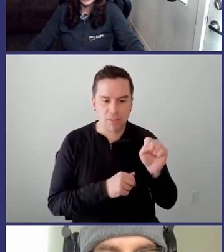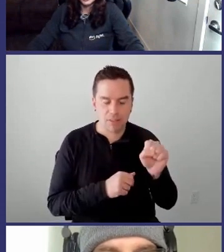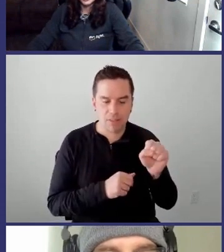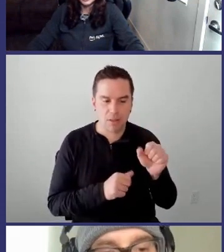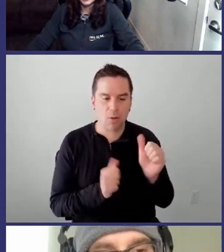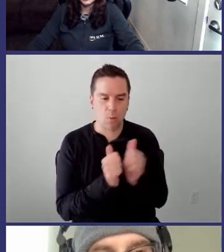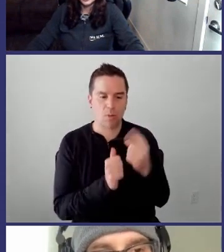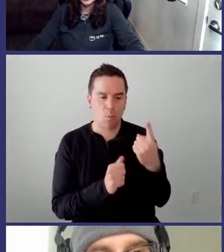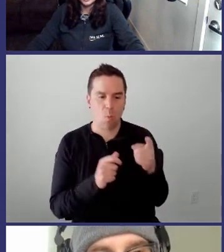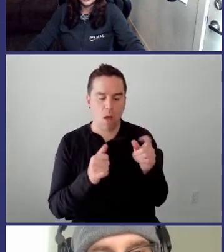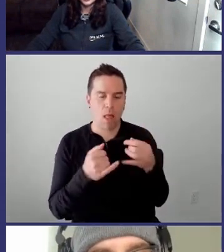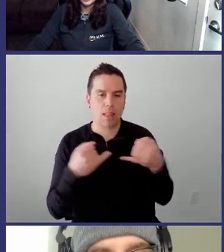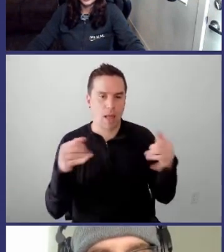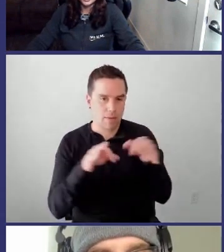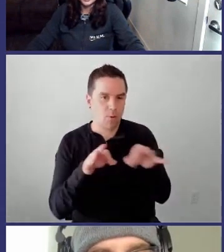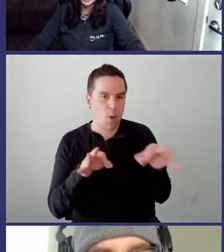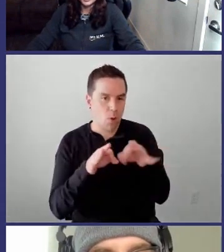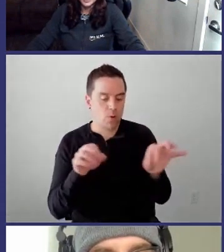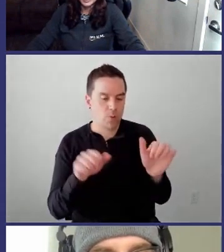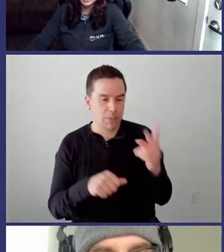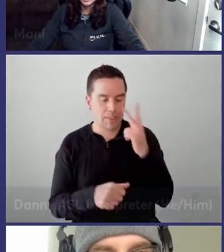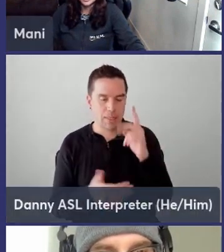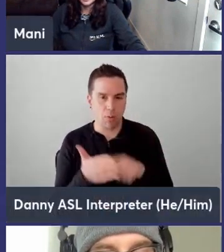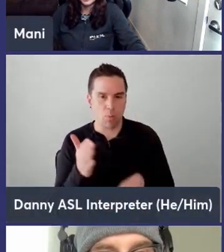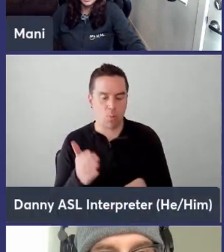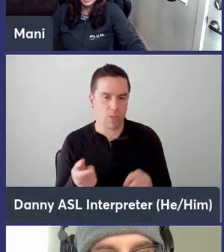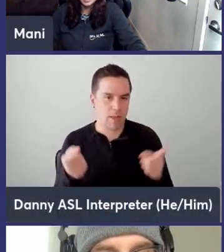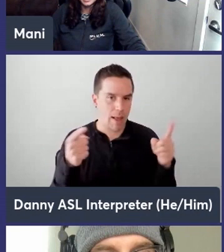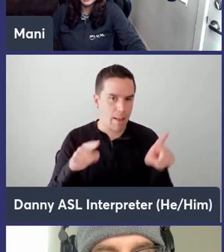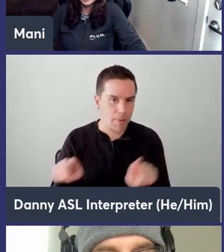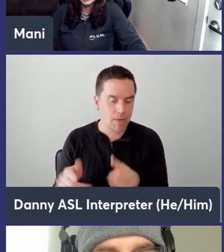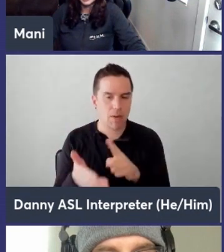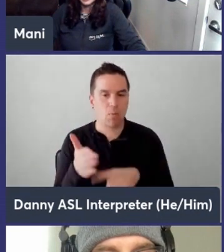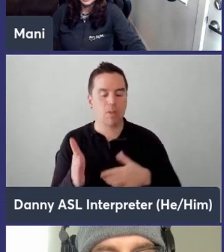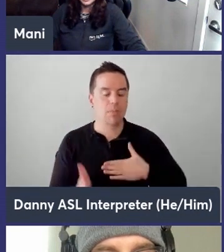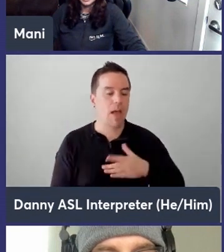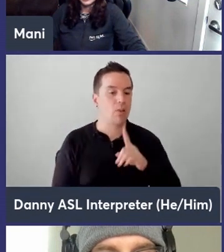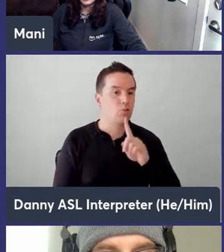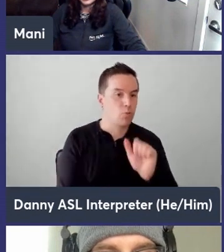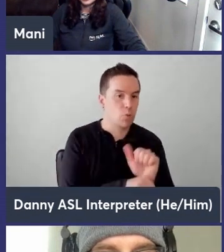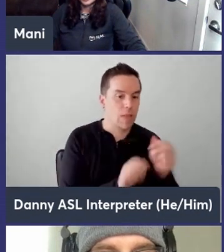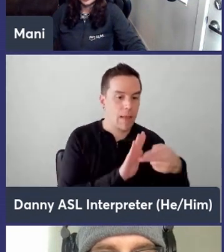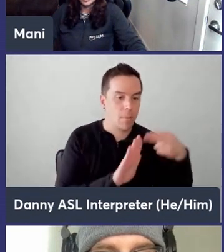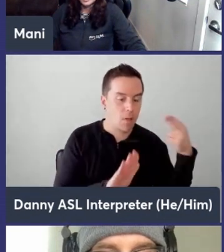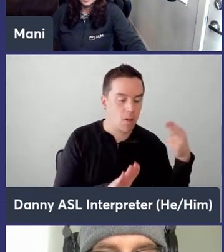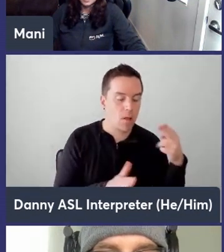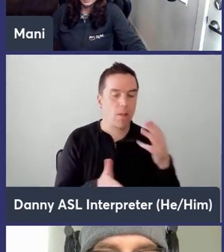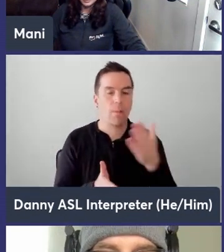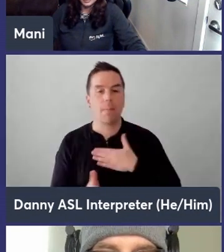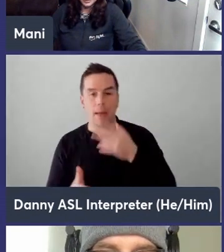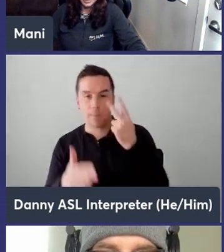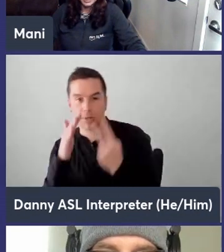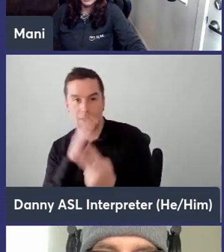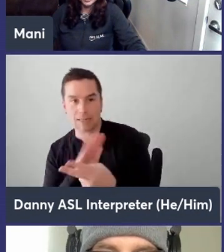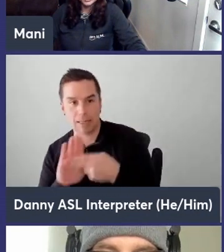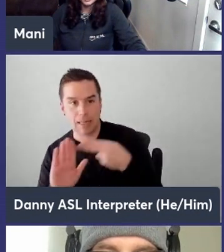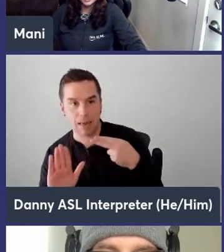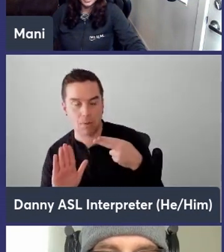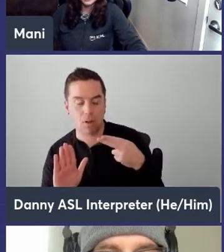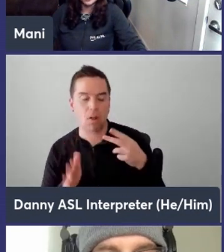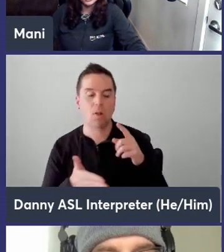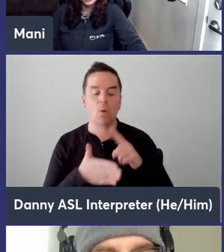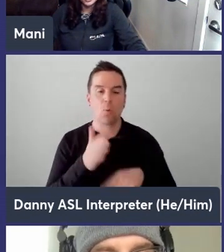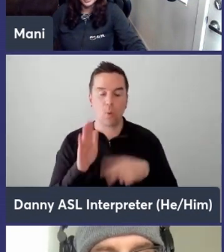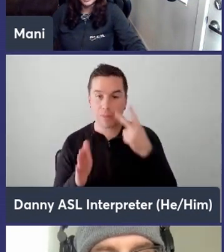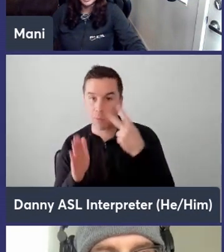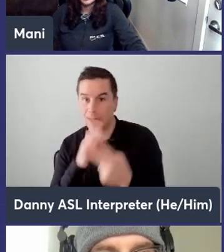and then you can see, okay, what's going on, what's my true label, what's my predicted label, and what's predicting what's going well